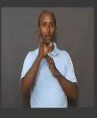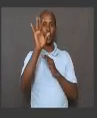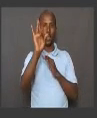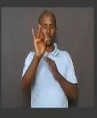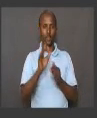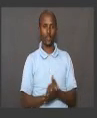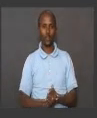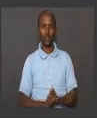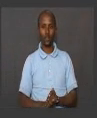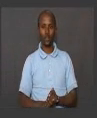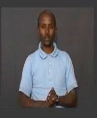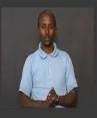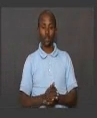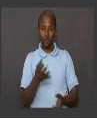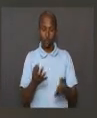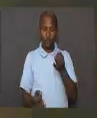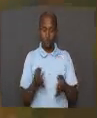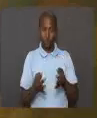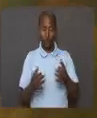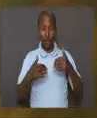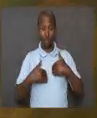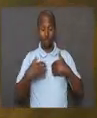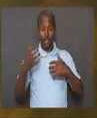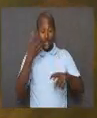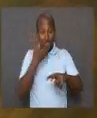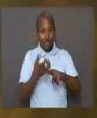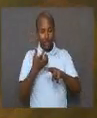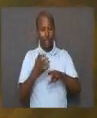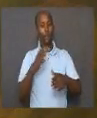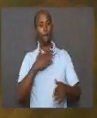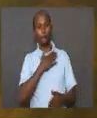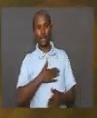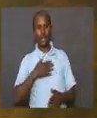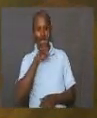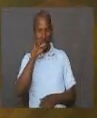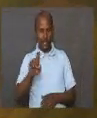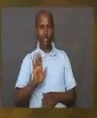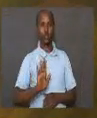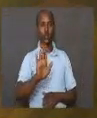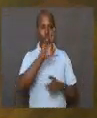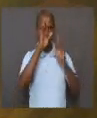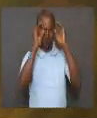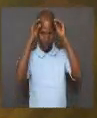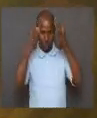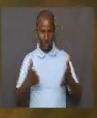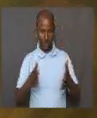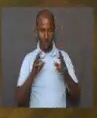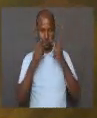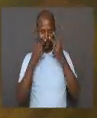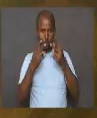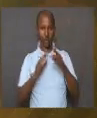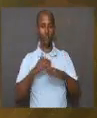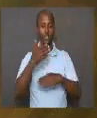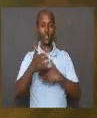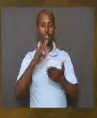145 over 8. If you had any difficulties, please ask your teacher to look over